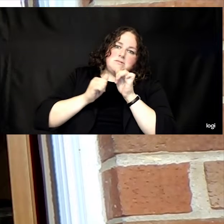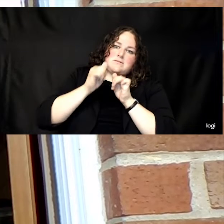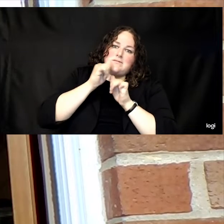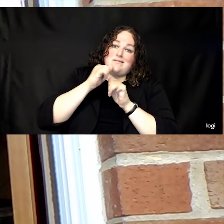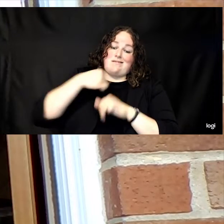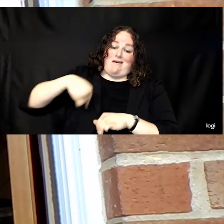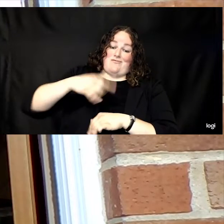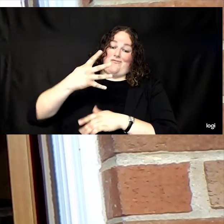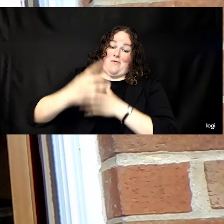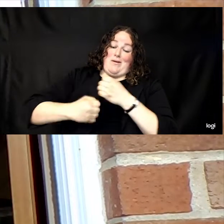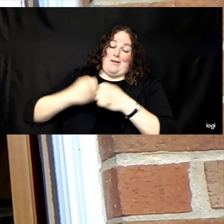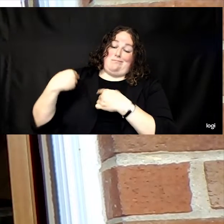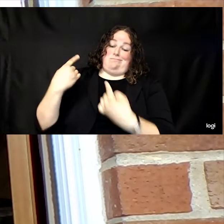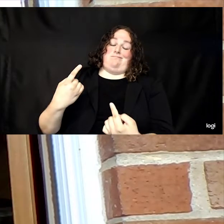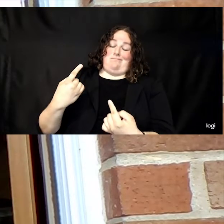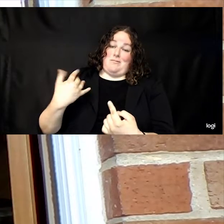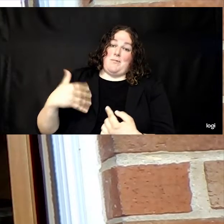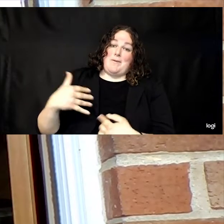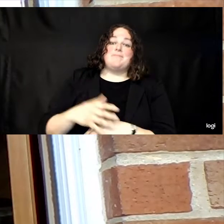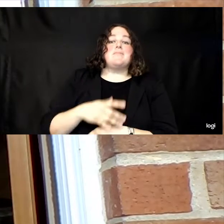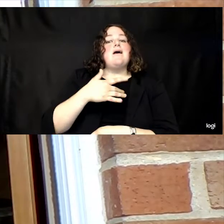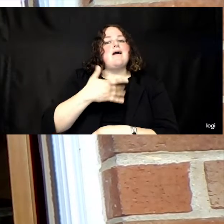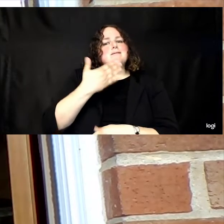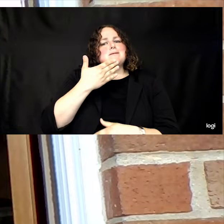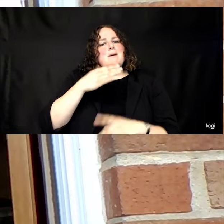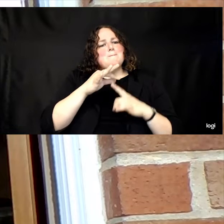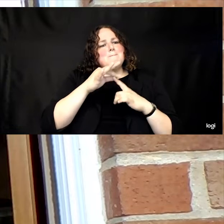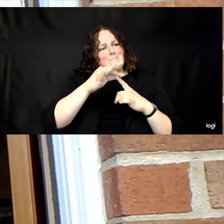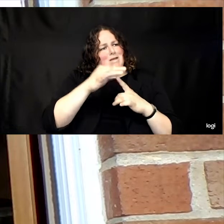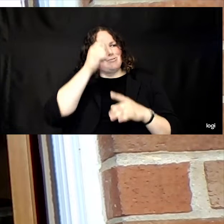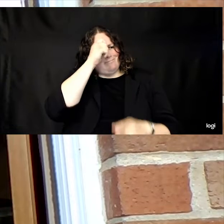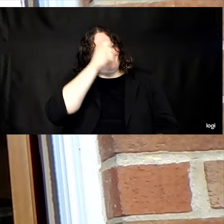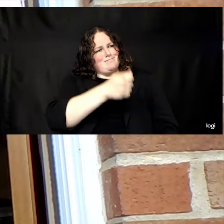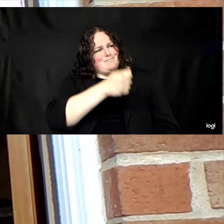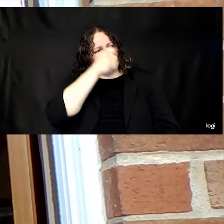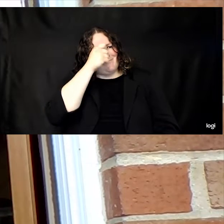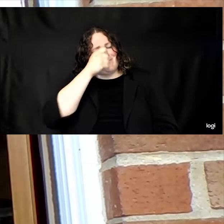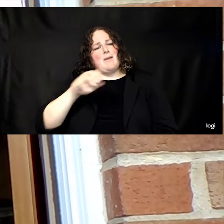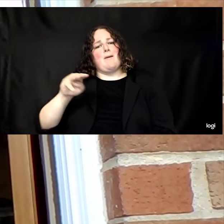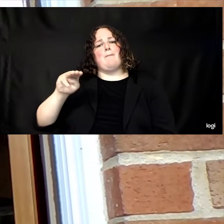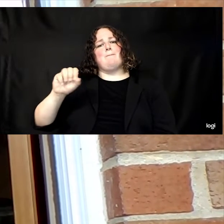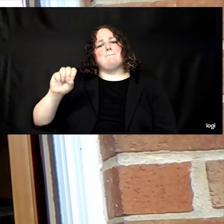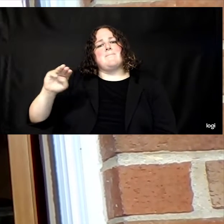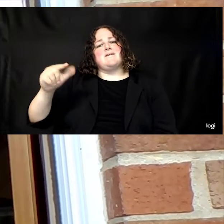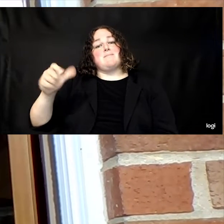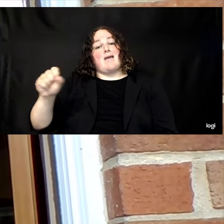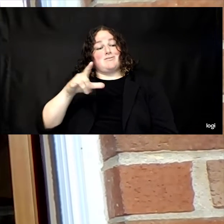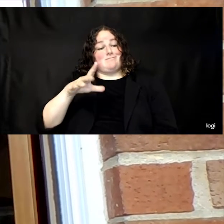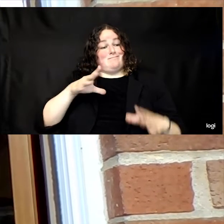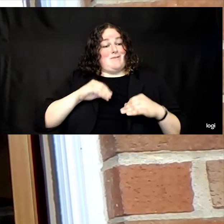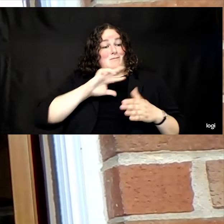past 4 years. Special shout out to Ms. Maggs for accepting the role of senior class advisor when no teacher wanted